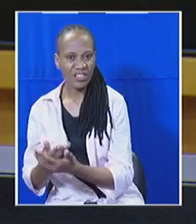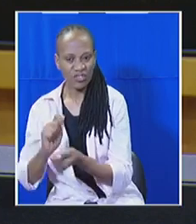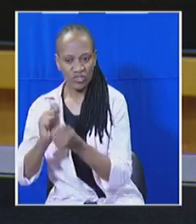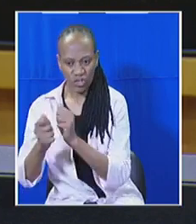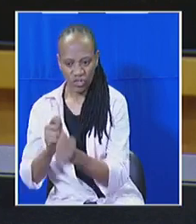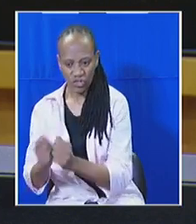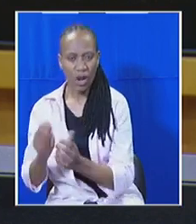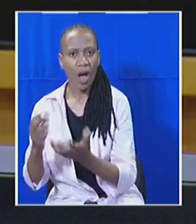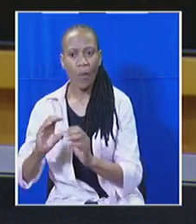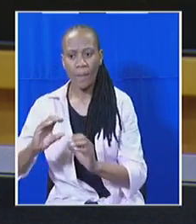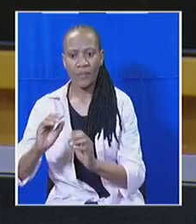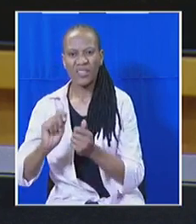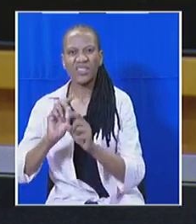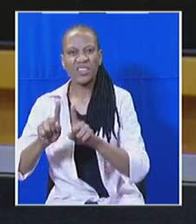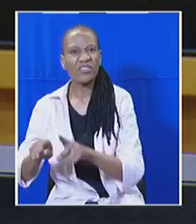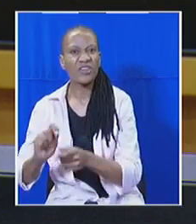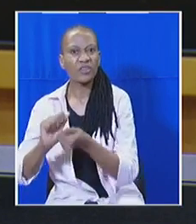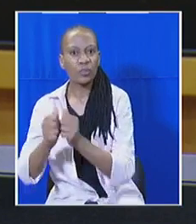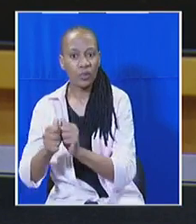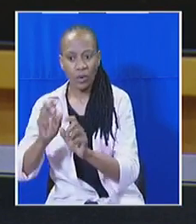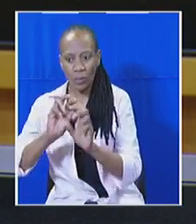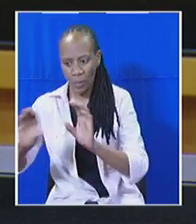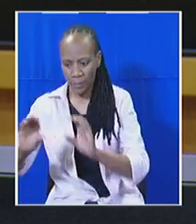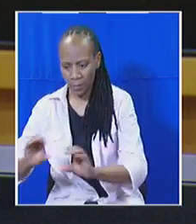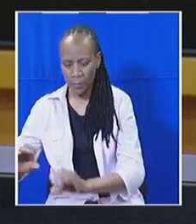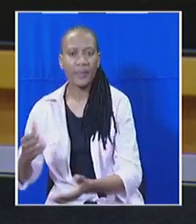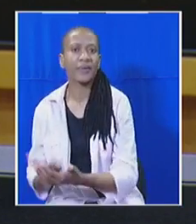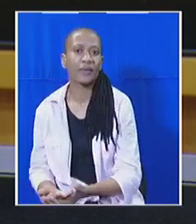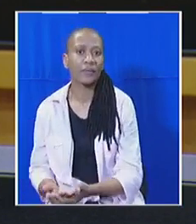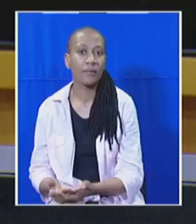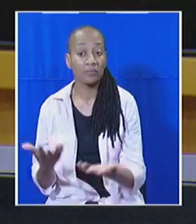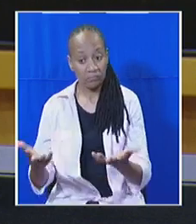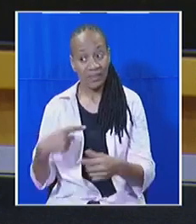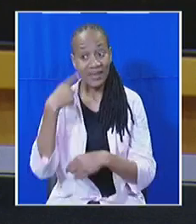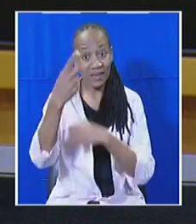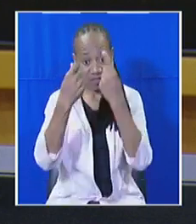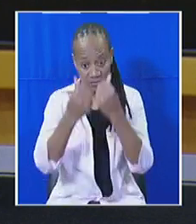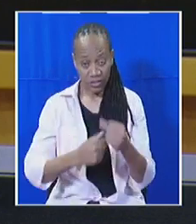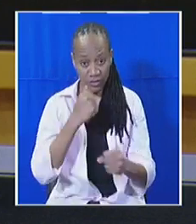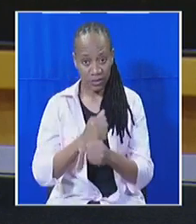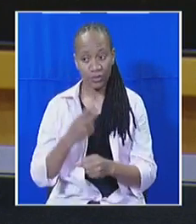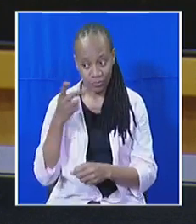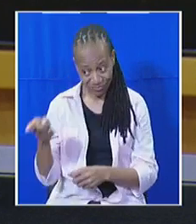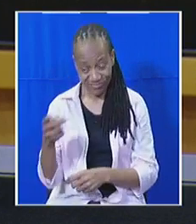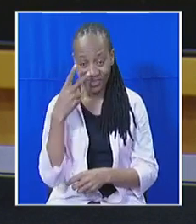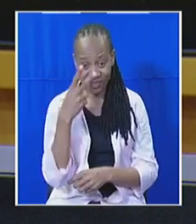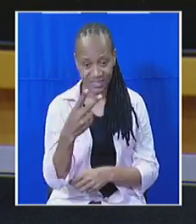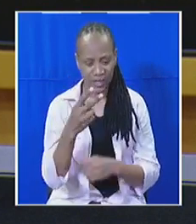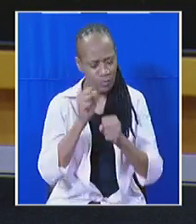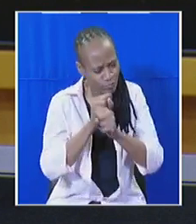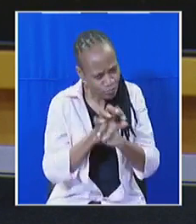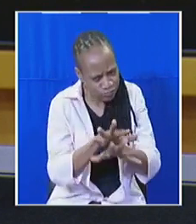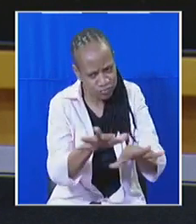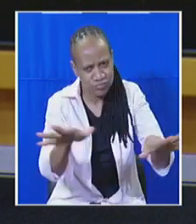funding for sport. And I'm confident in the next coming financial year, you are going to see a massive rollout of